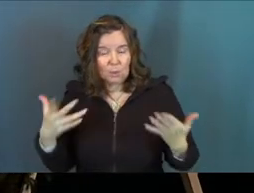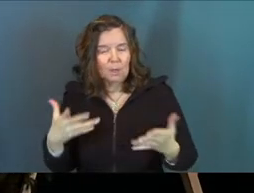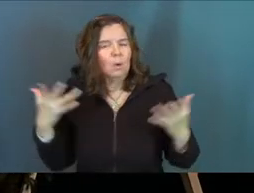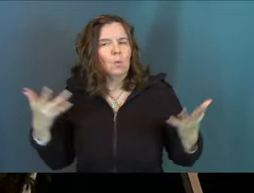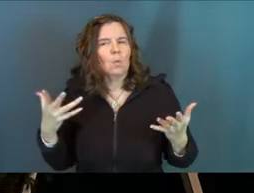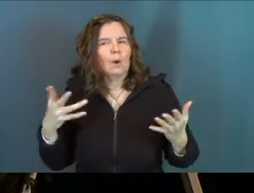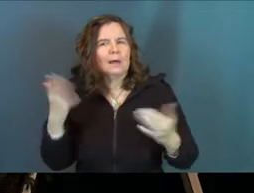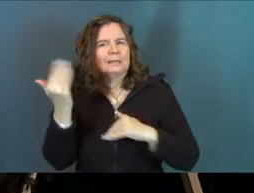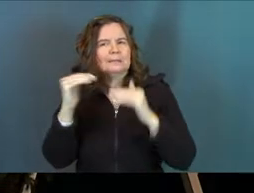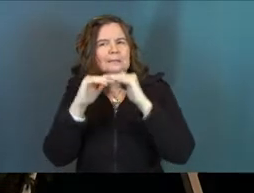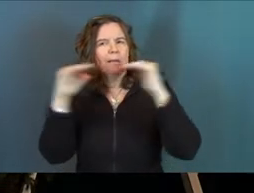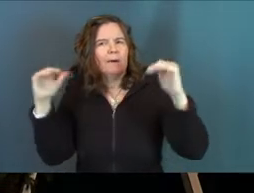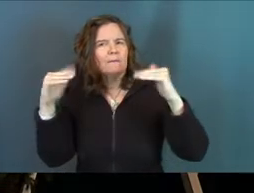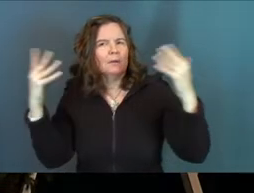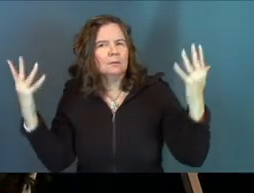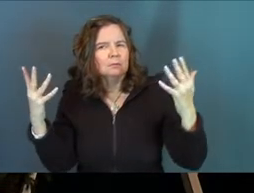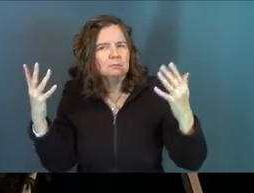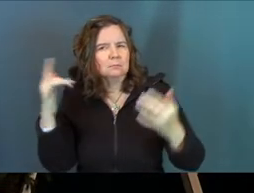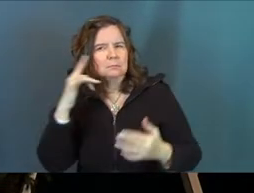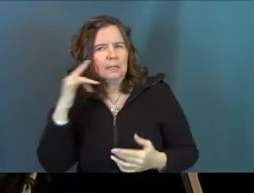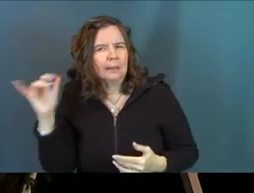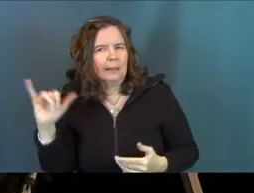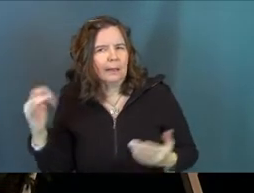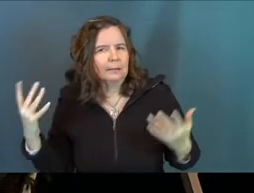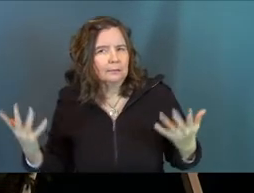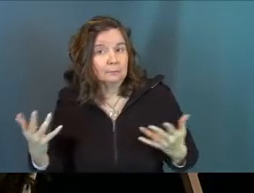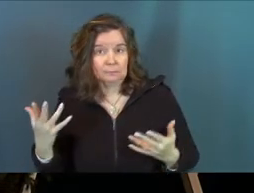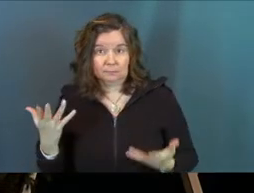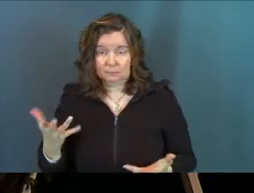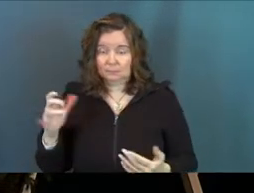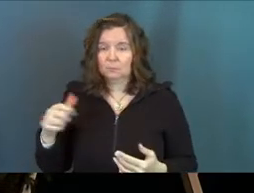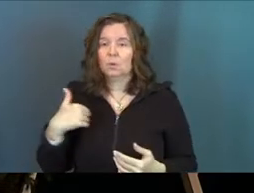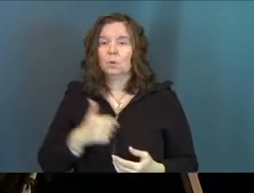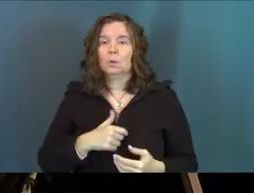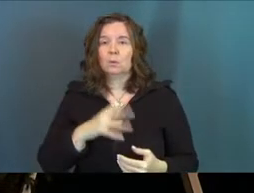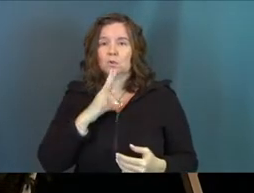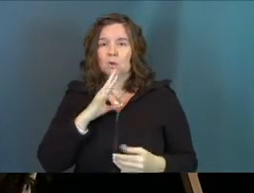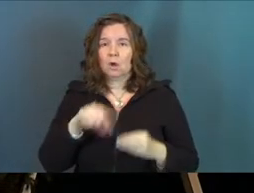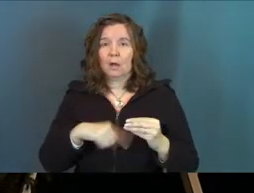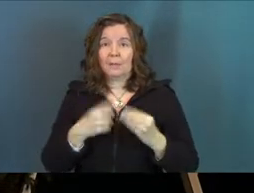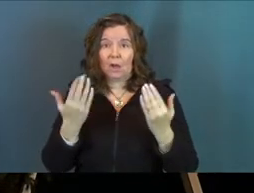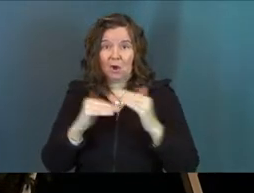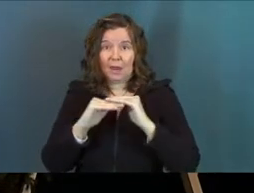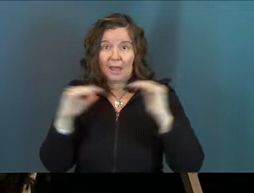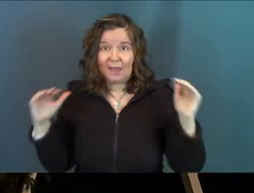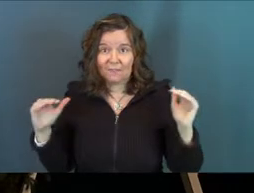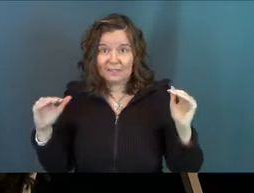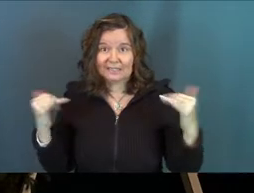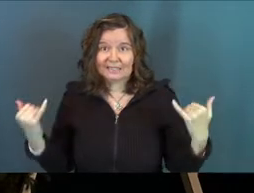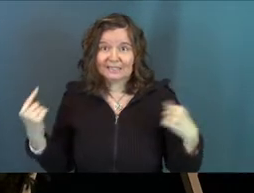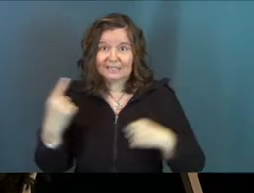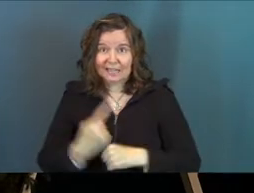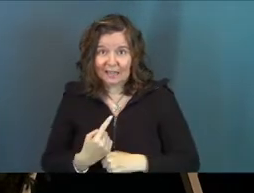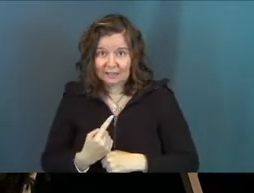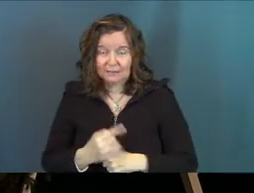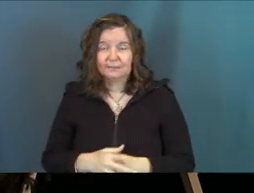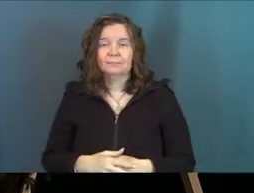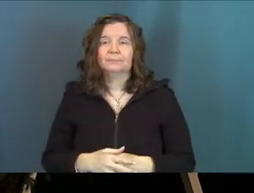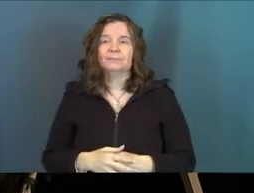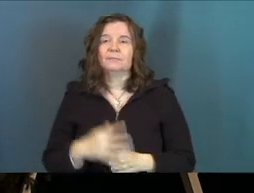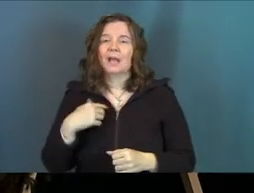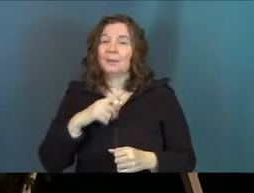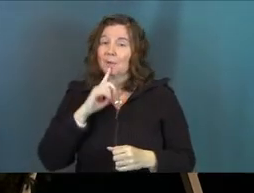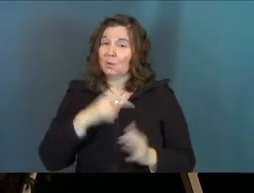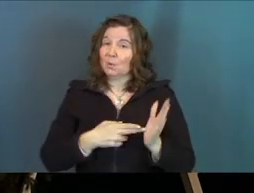is, what is heaven going to be like, all right? So we're going to talk about heaven today.